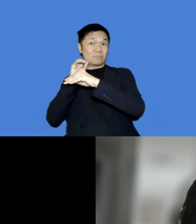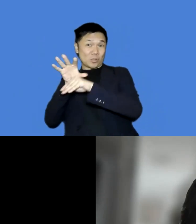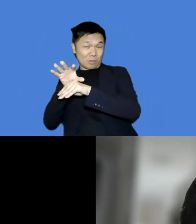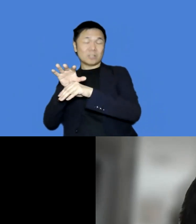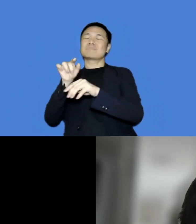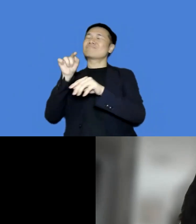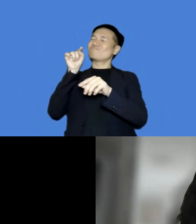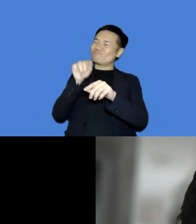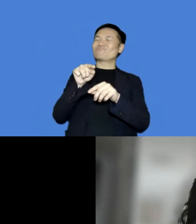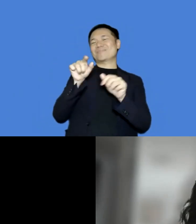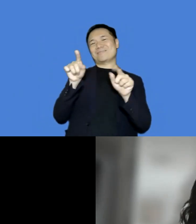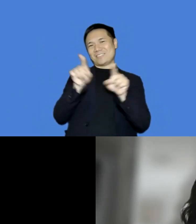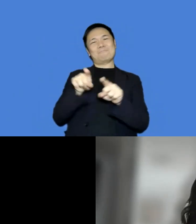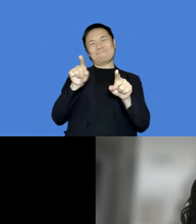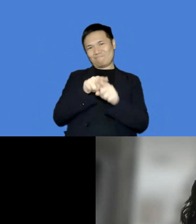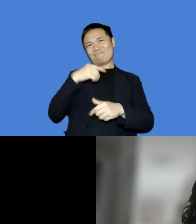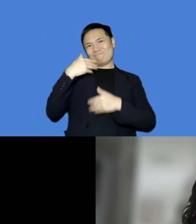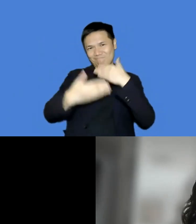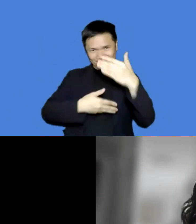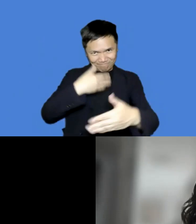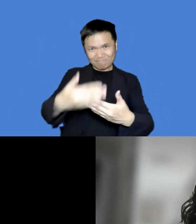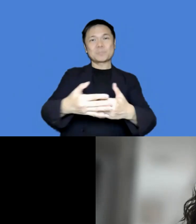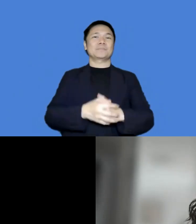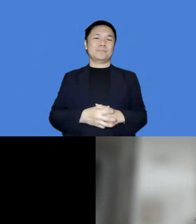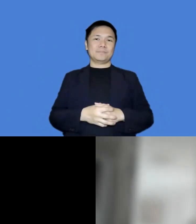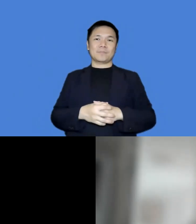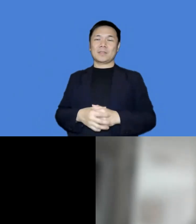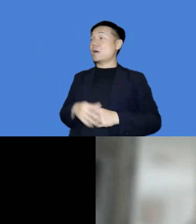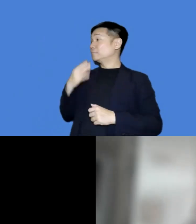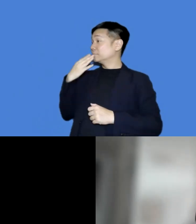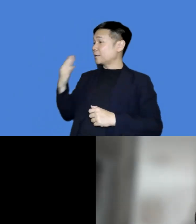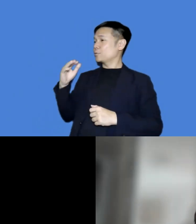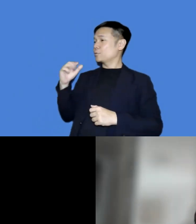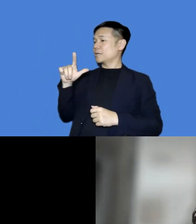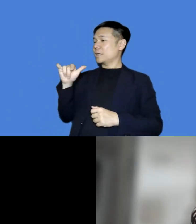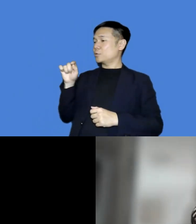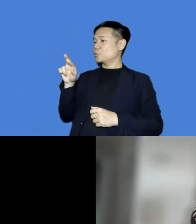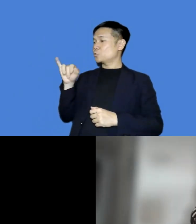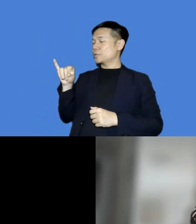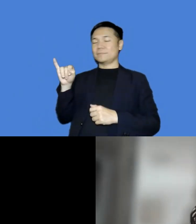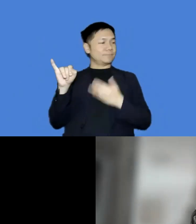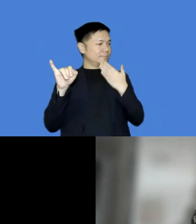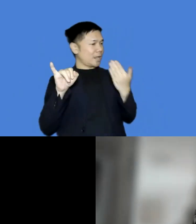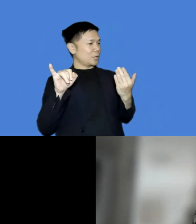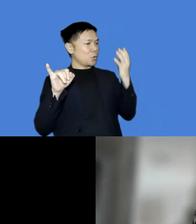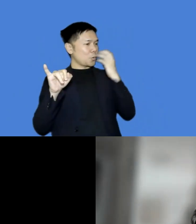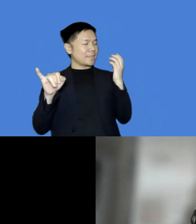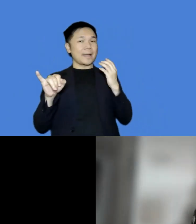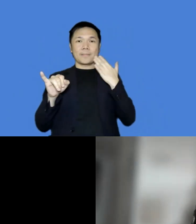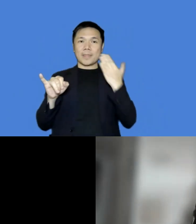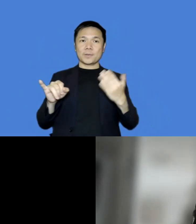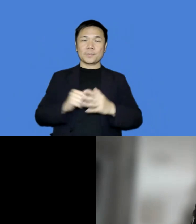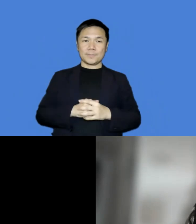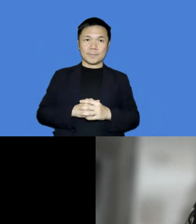Thanks, Gayatri. Thanks, Greta. I'm just going to, just